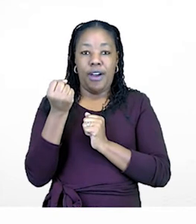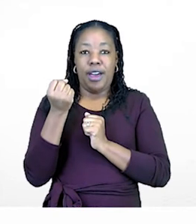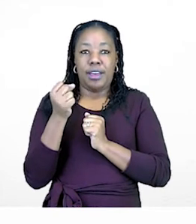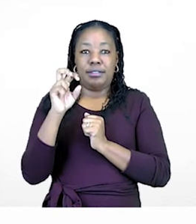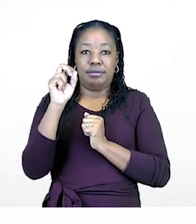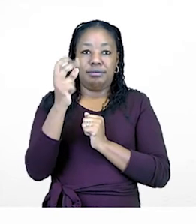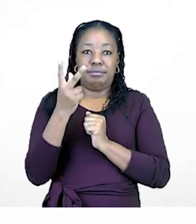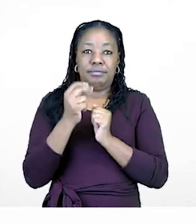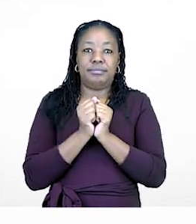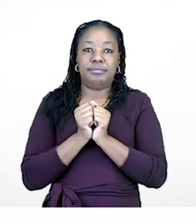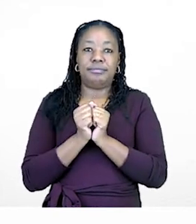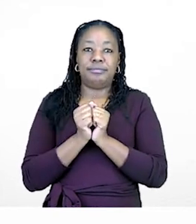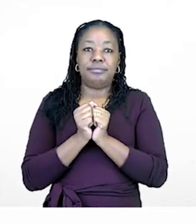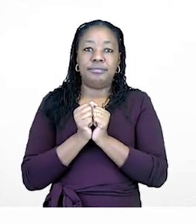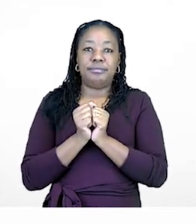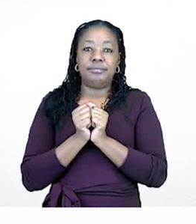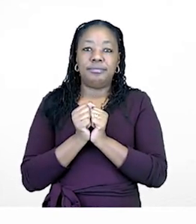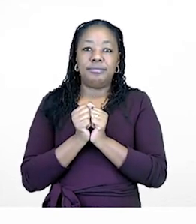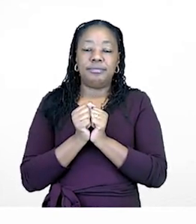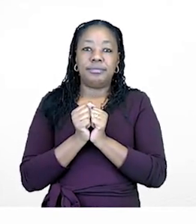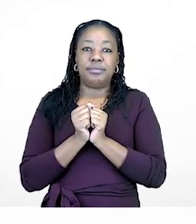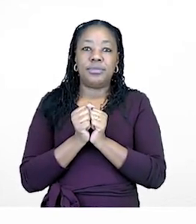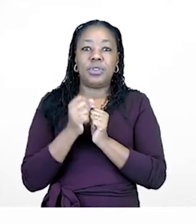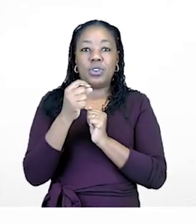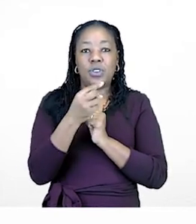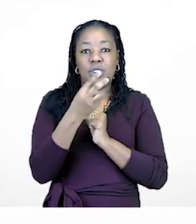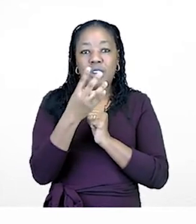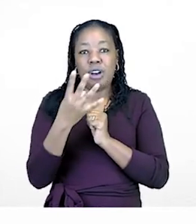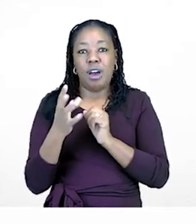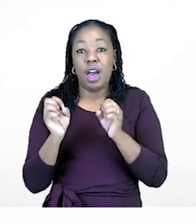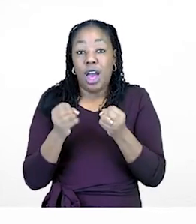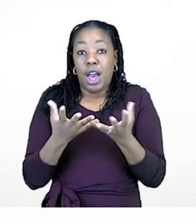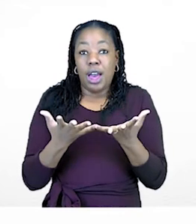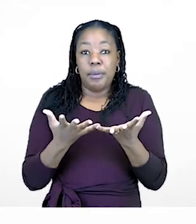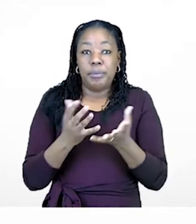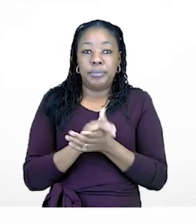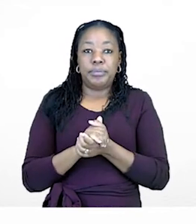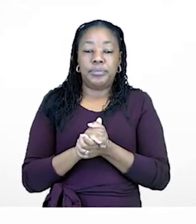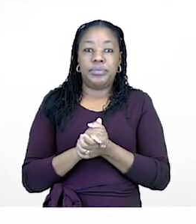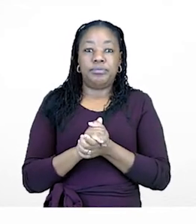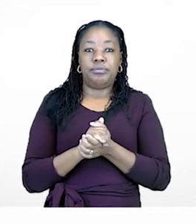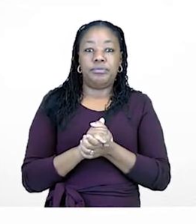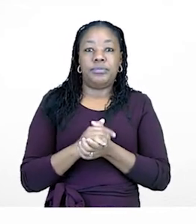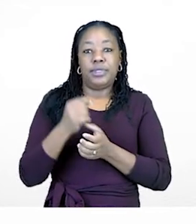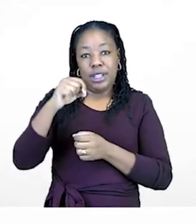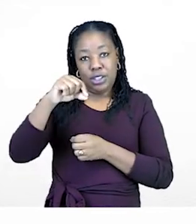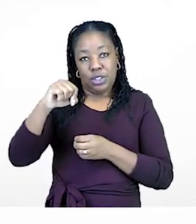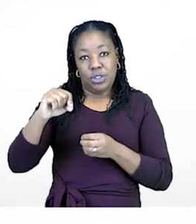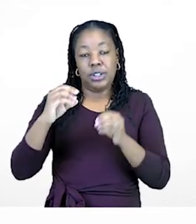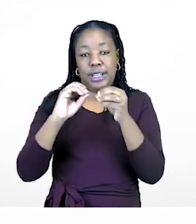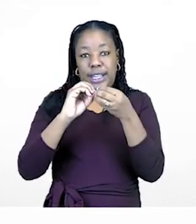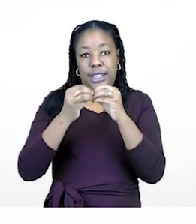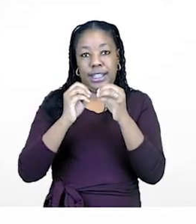there. Your job is to count the starfish and then write the number of starfish that you can see. How do